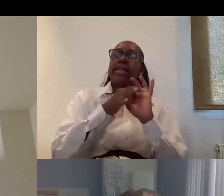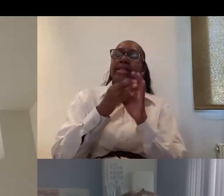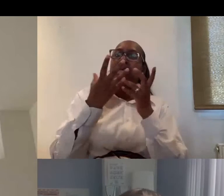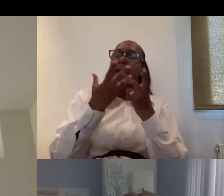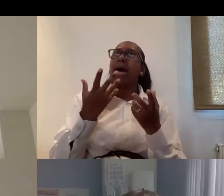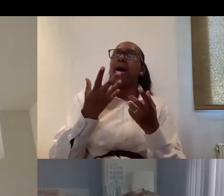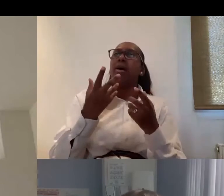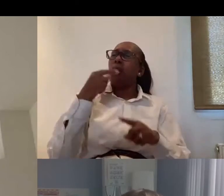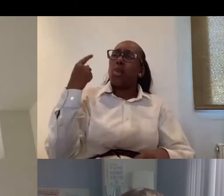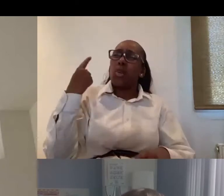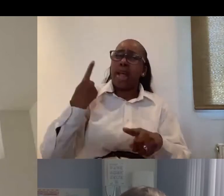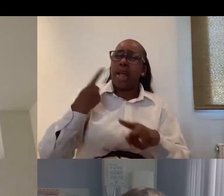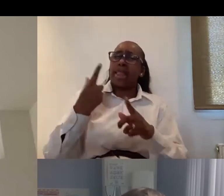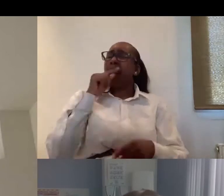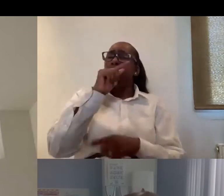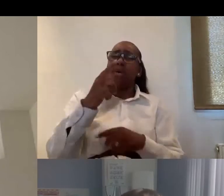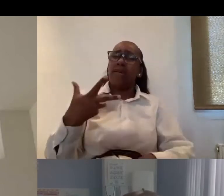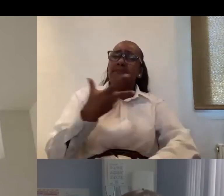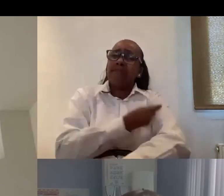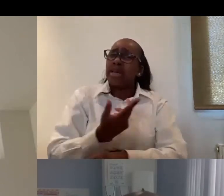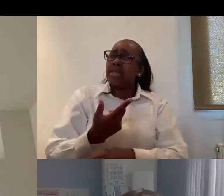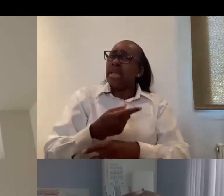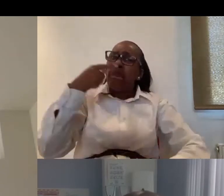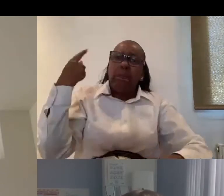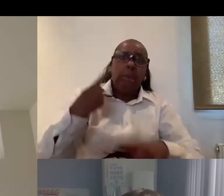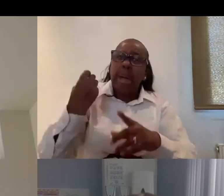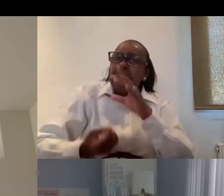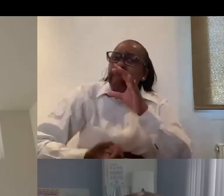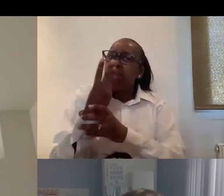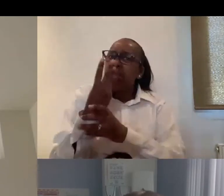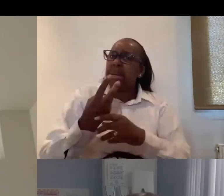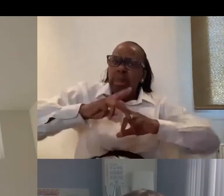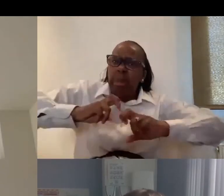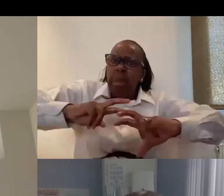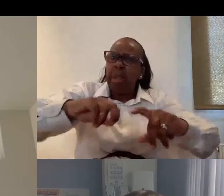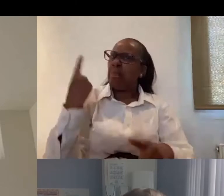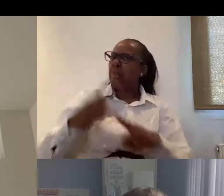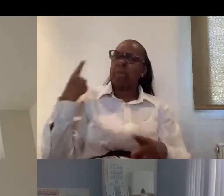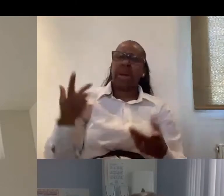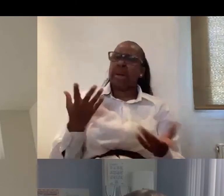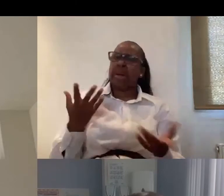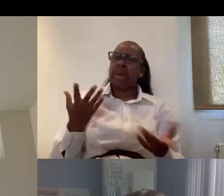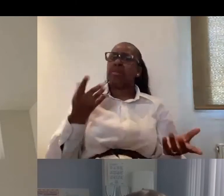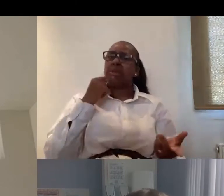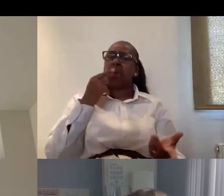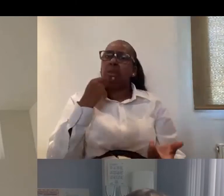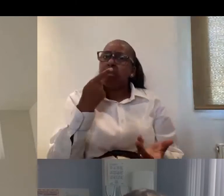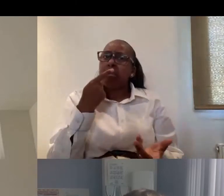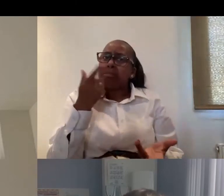the vaccines have been developed and rolled out. And I know that you've given excellent answers before, and if you wouldn't mind replicating